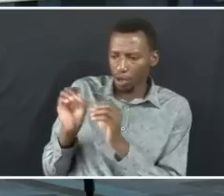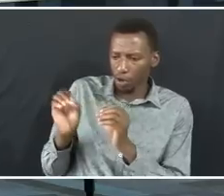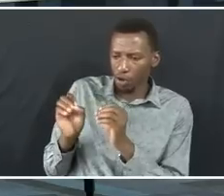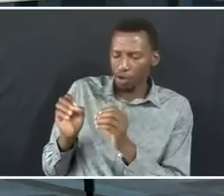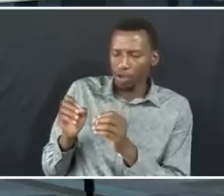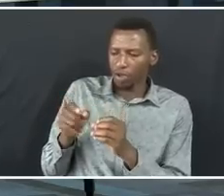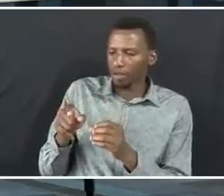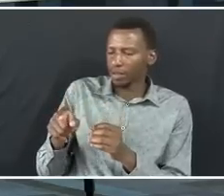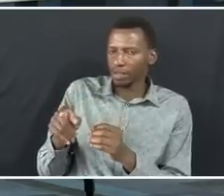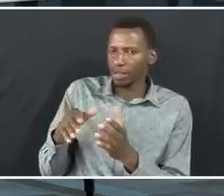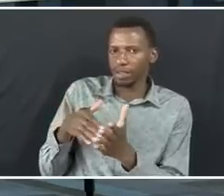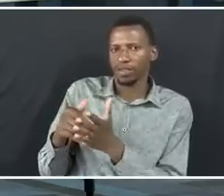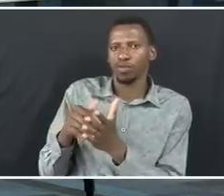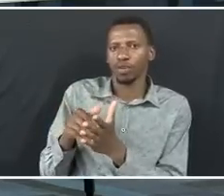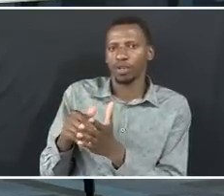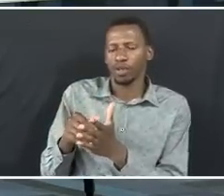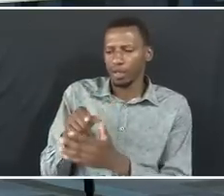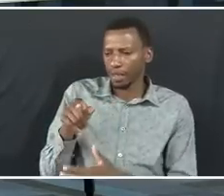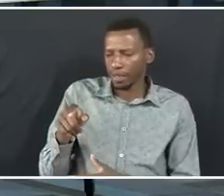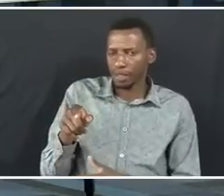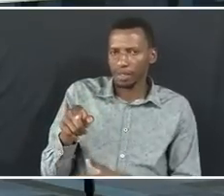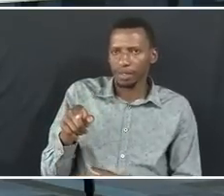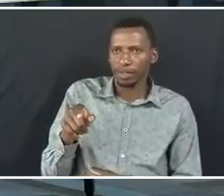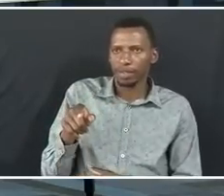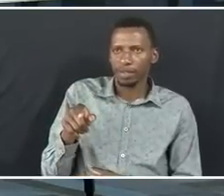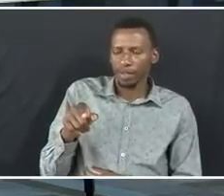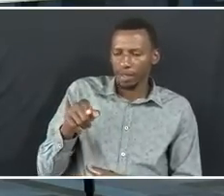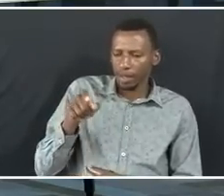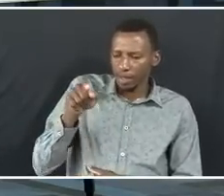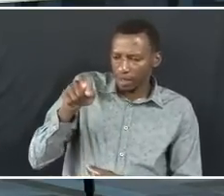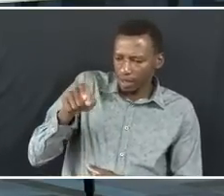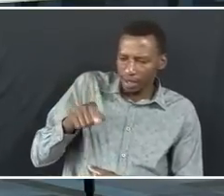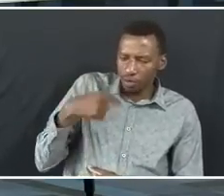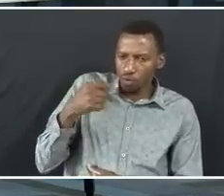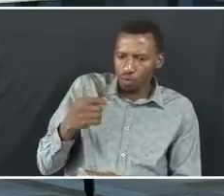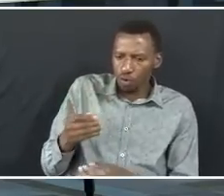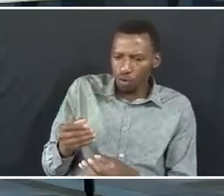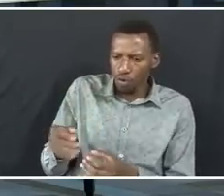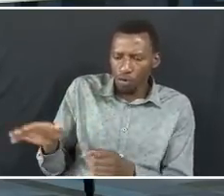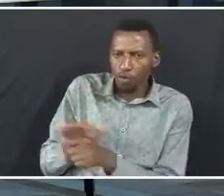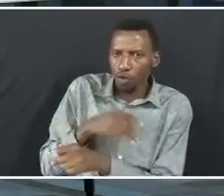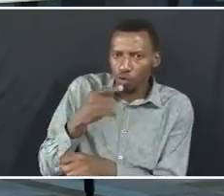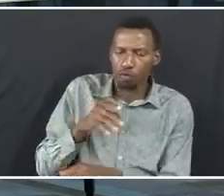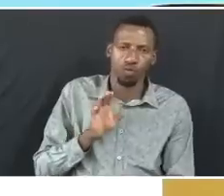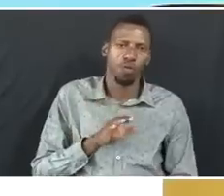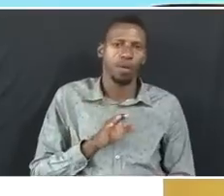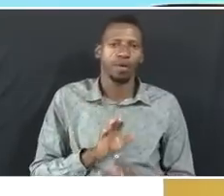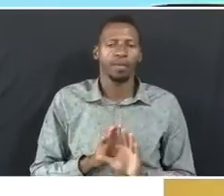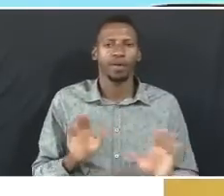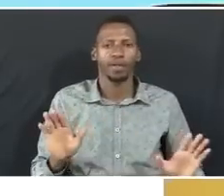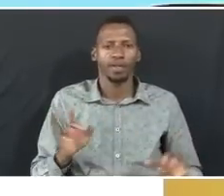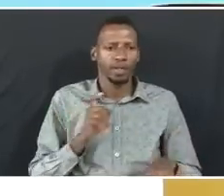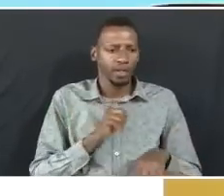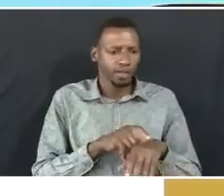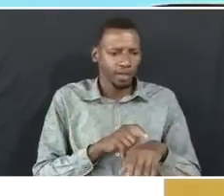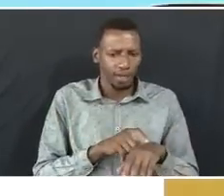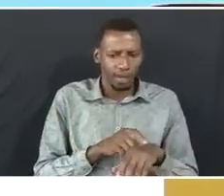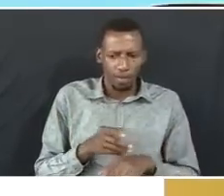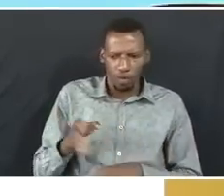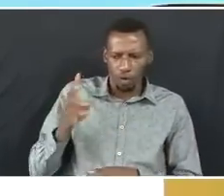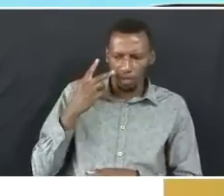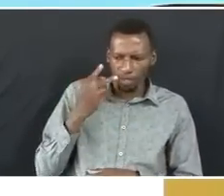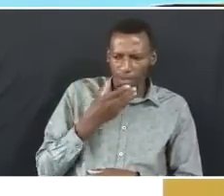need that can only be filled by a woman. Get me right. And so when God was filling that